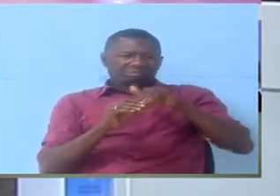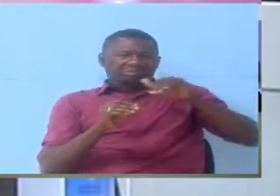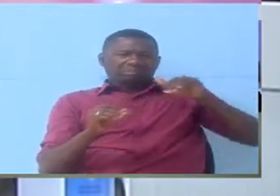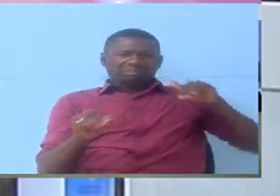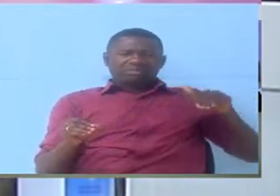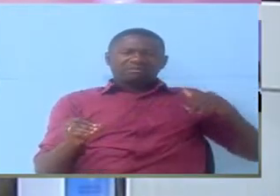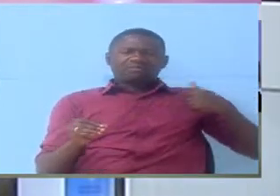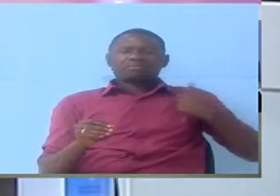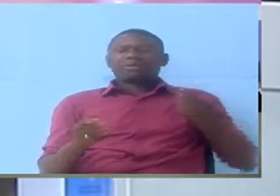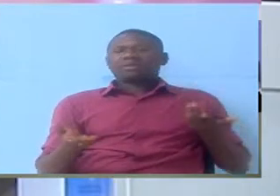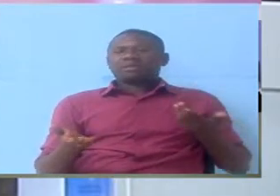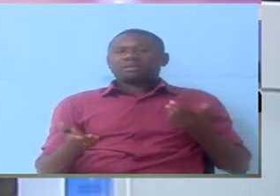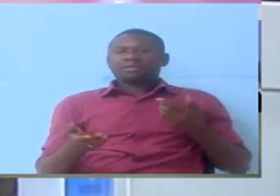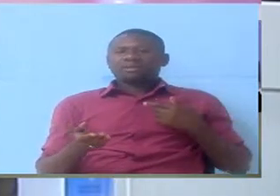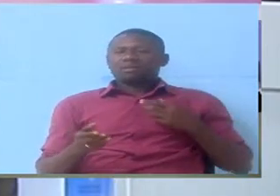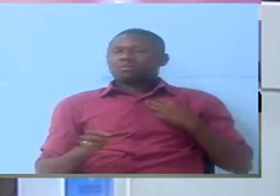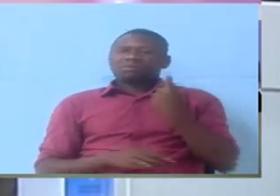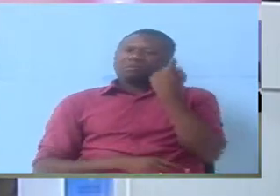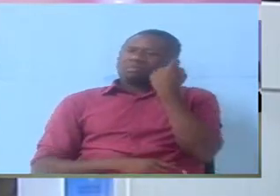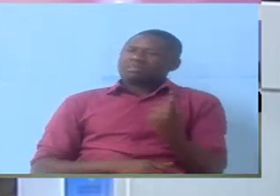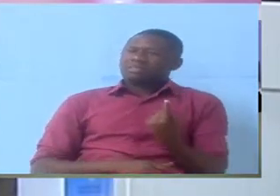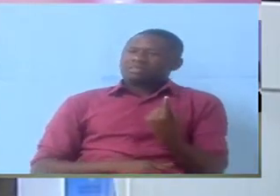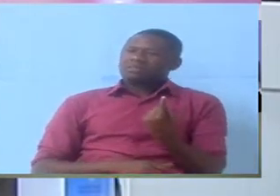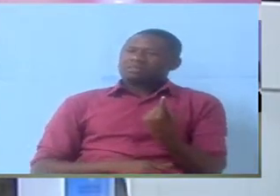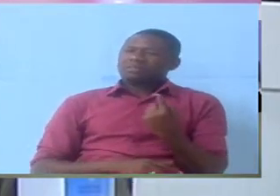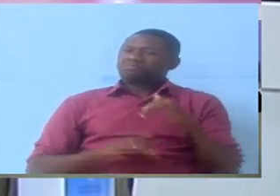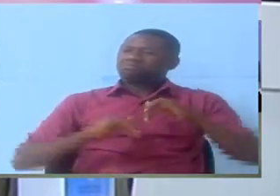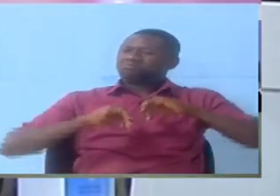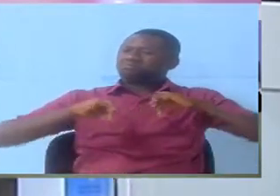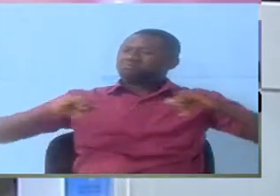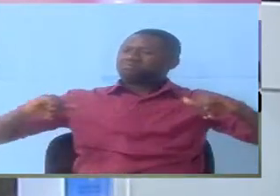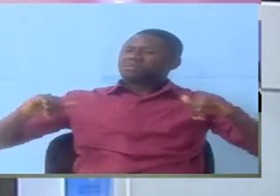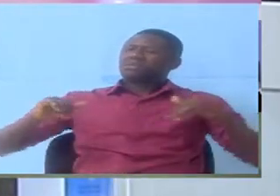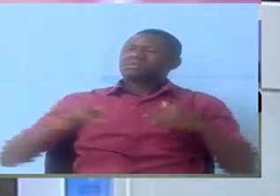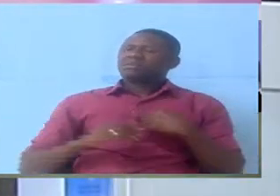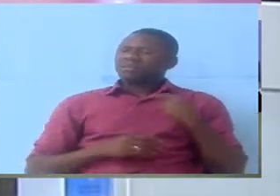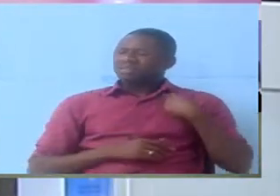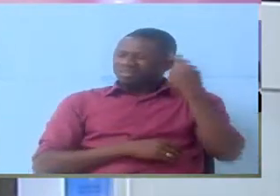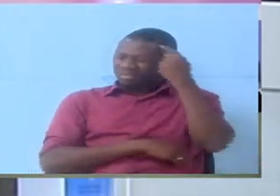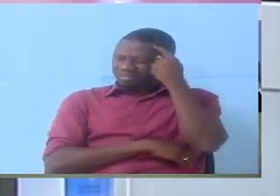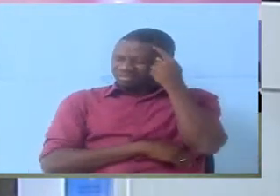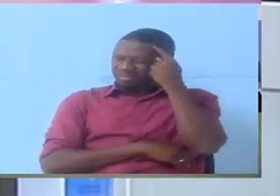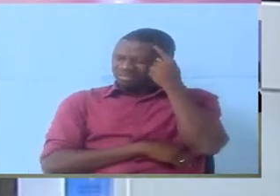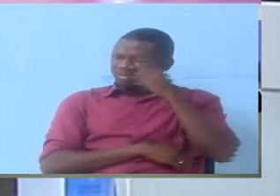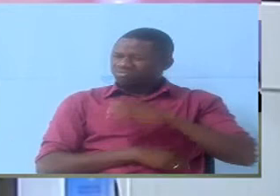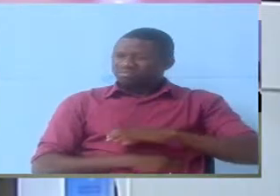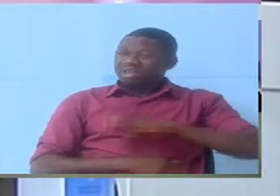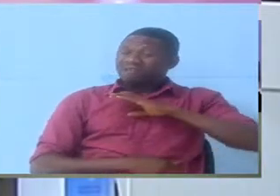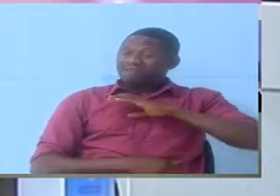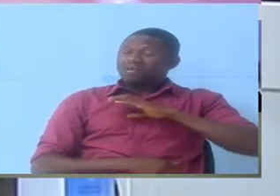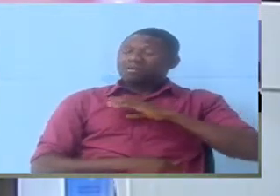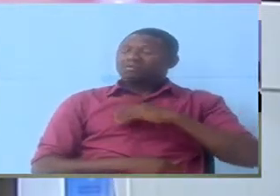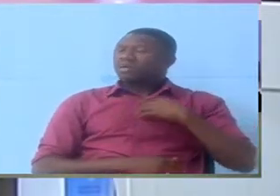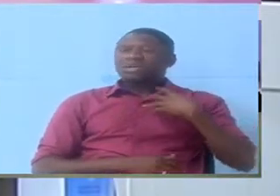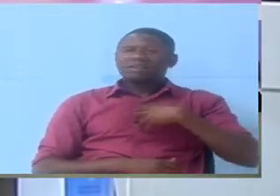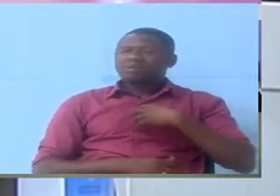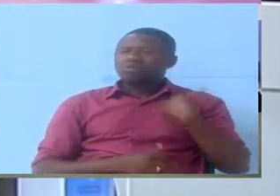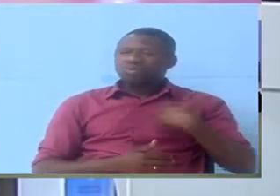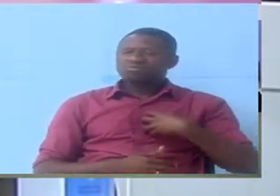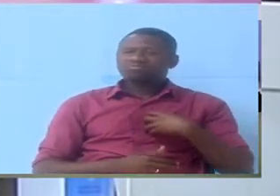I was kind of isolated. But I was determined that I will never give up.